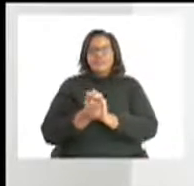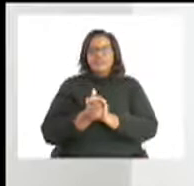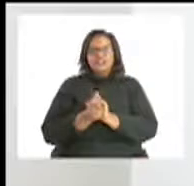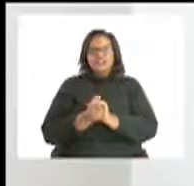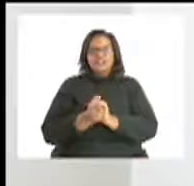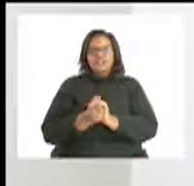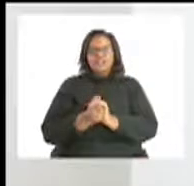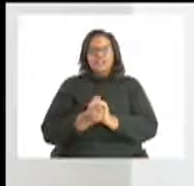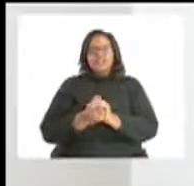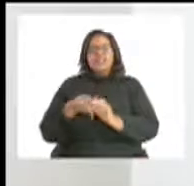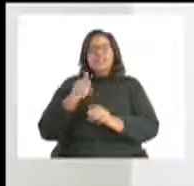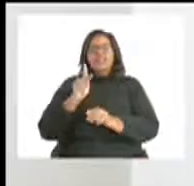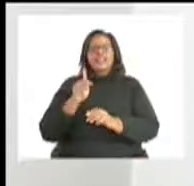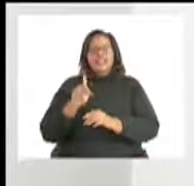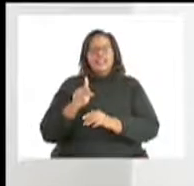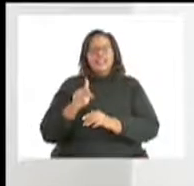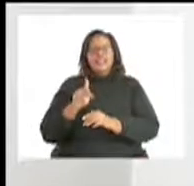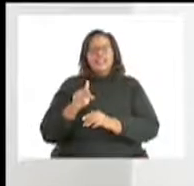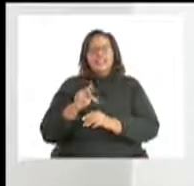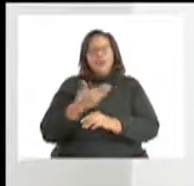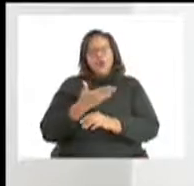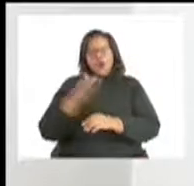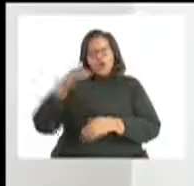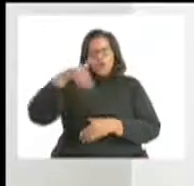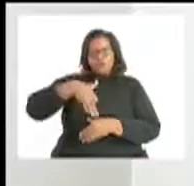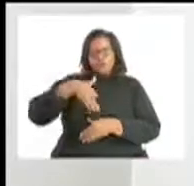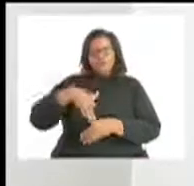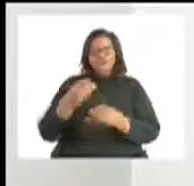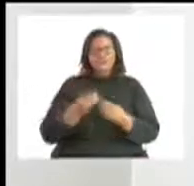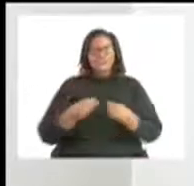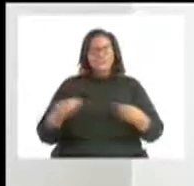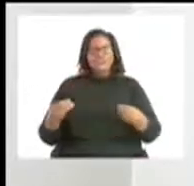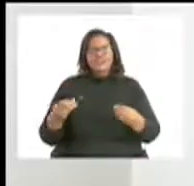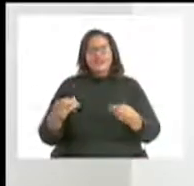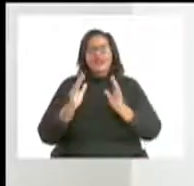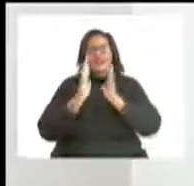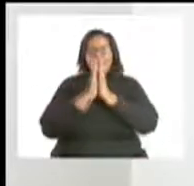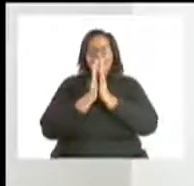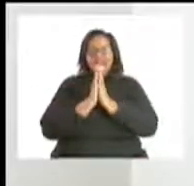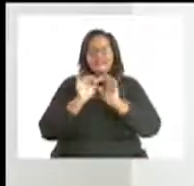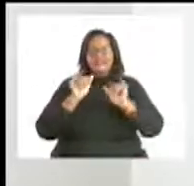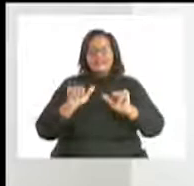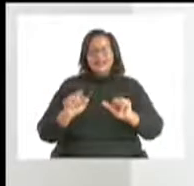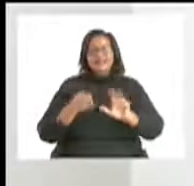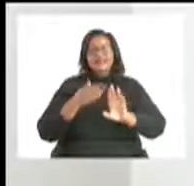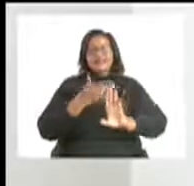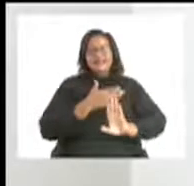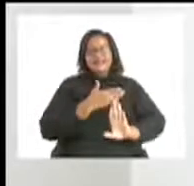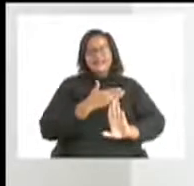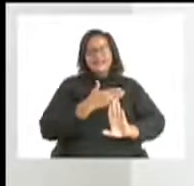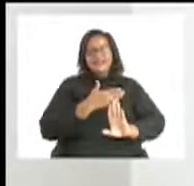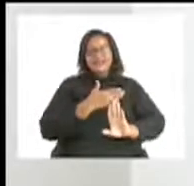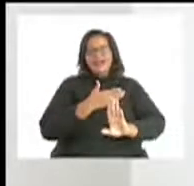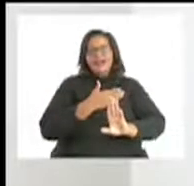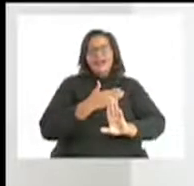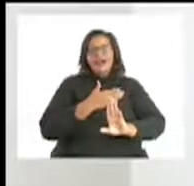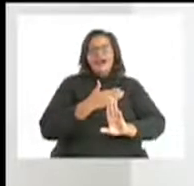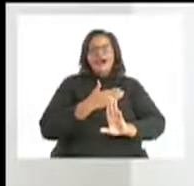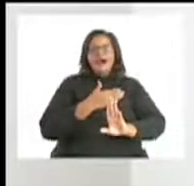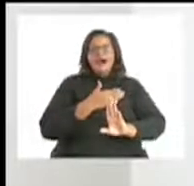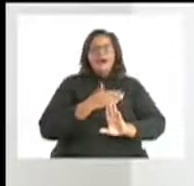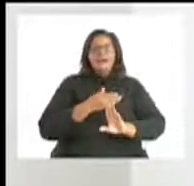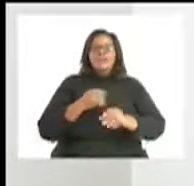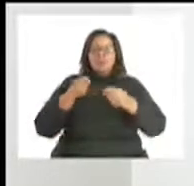And once again, all Namibian kids, please stay safe, wear your mask,